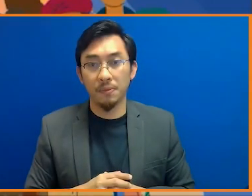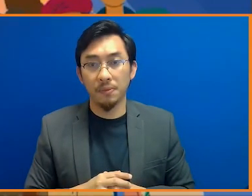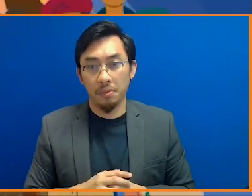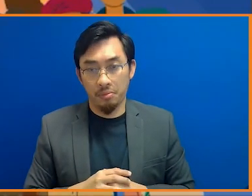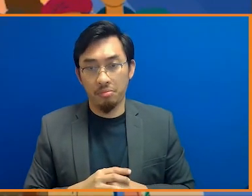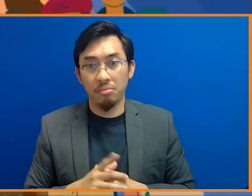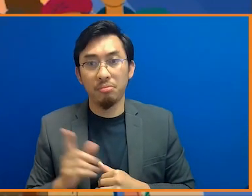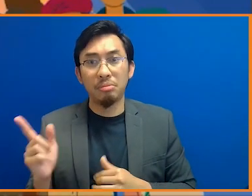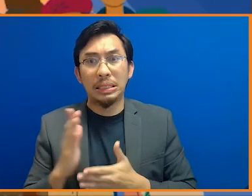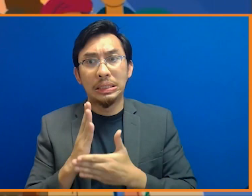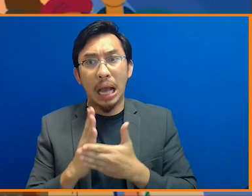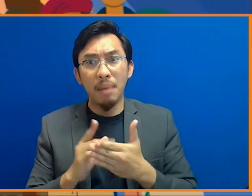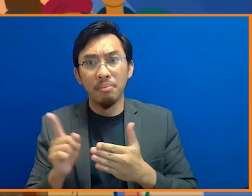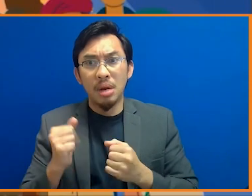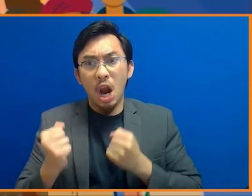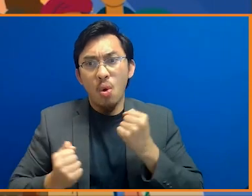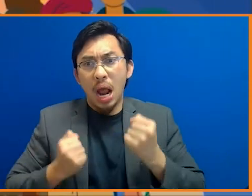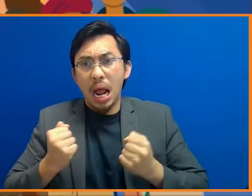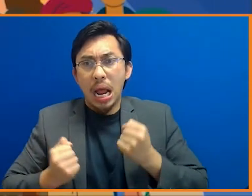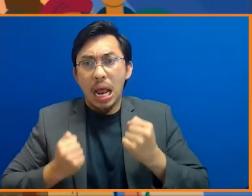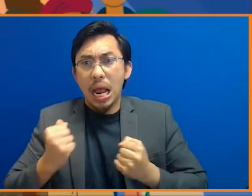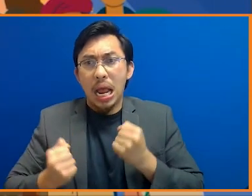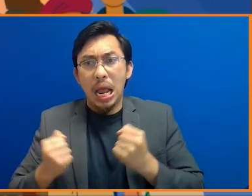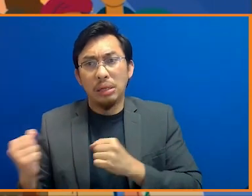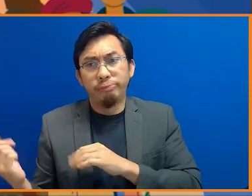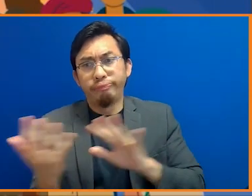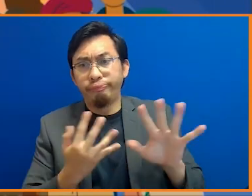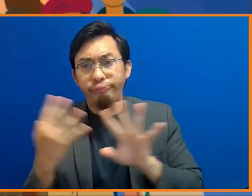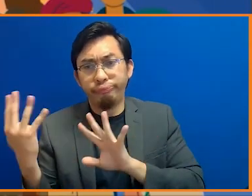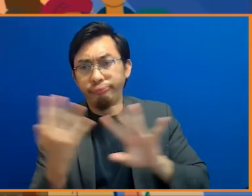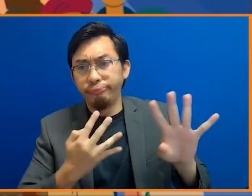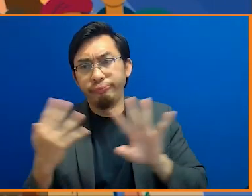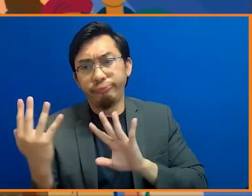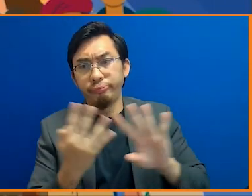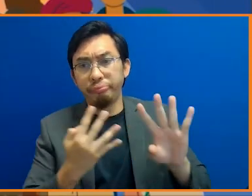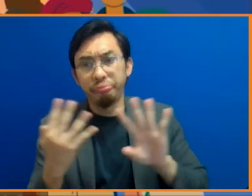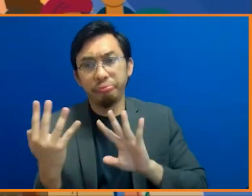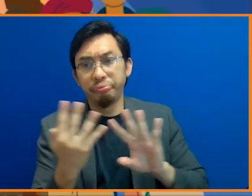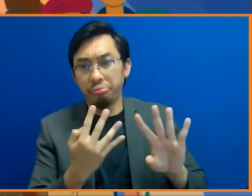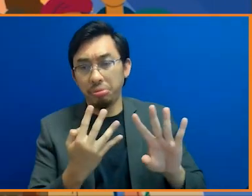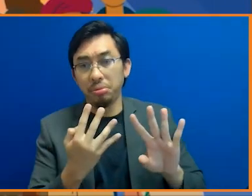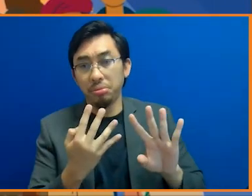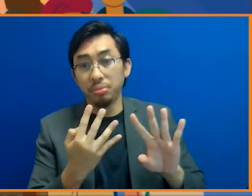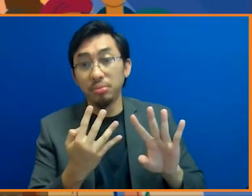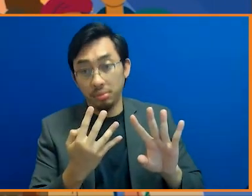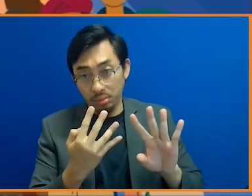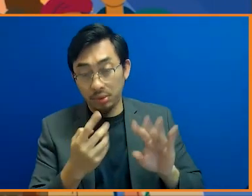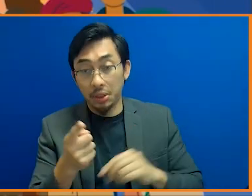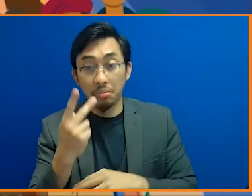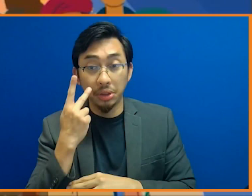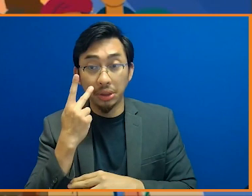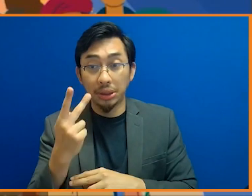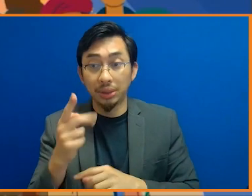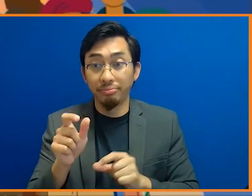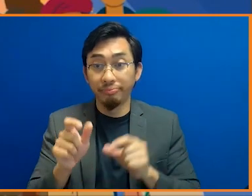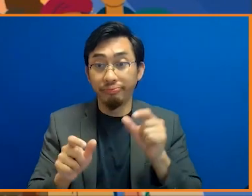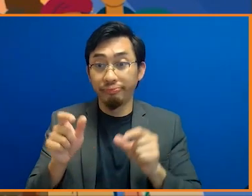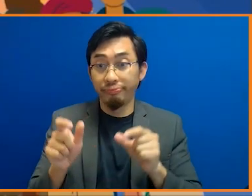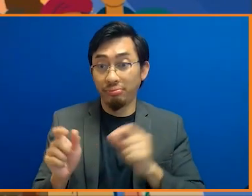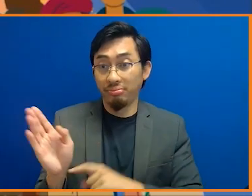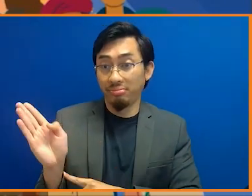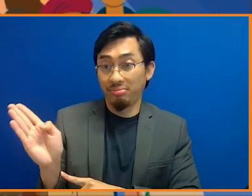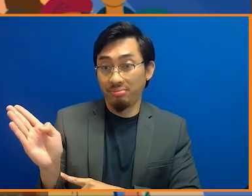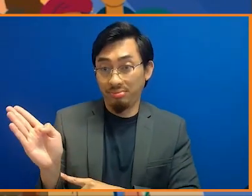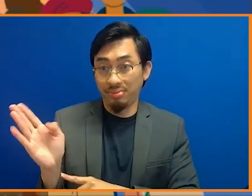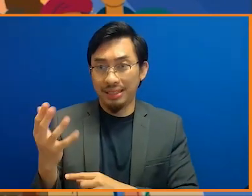So some of them run to that area and some to this area. But you see, some people